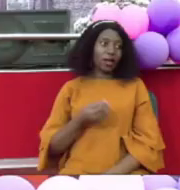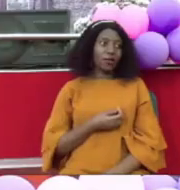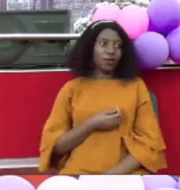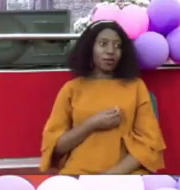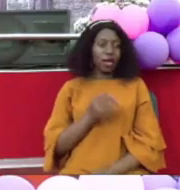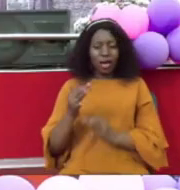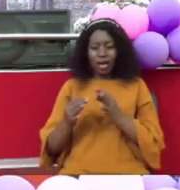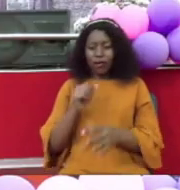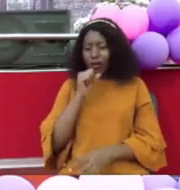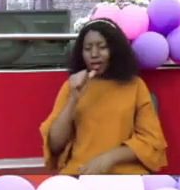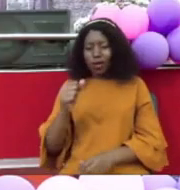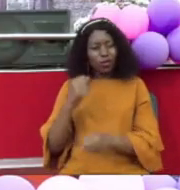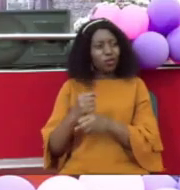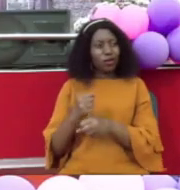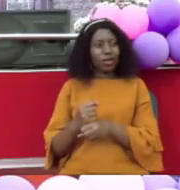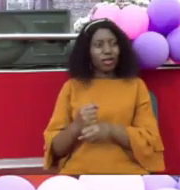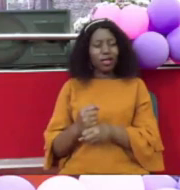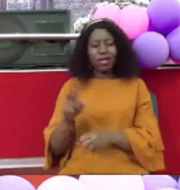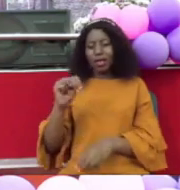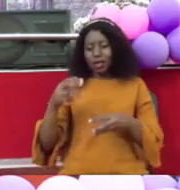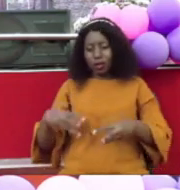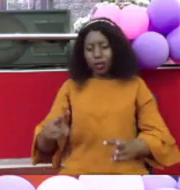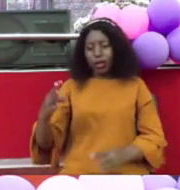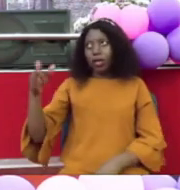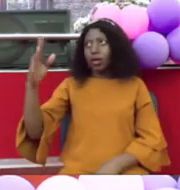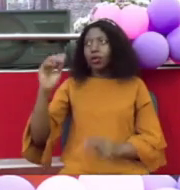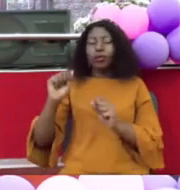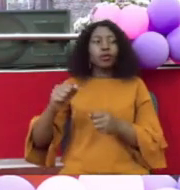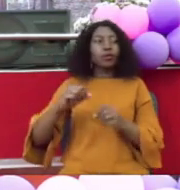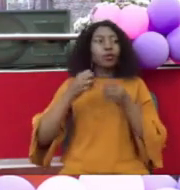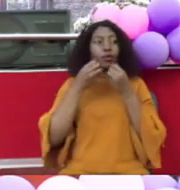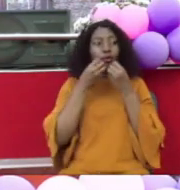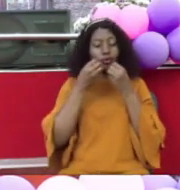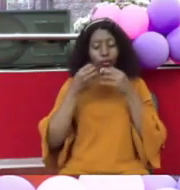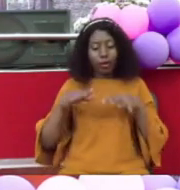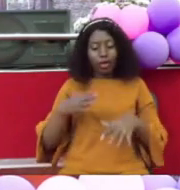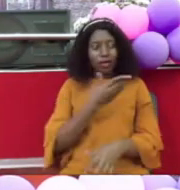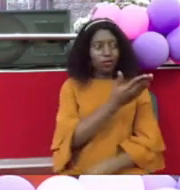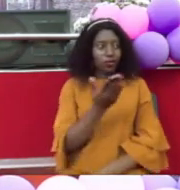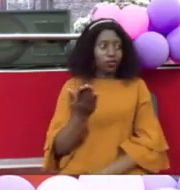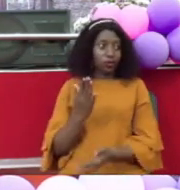no way God will bless the works. Hakuna vile Mungu atabariki kazi ya mikono yako.